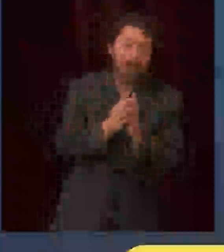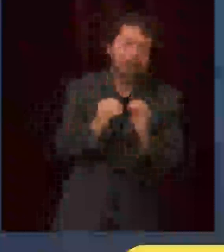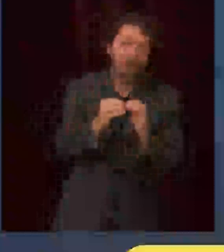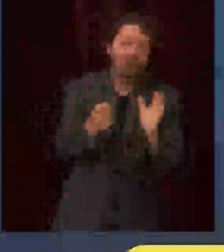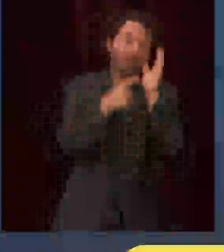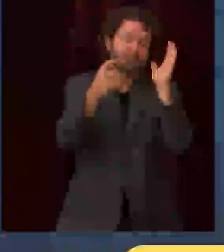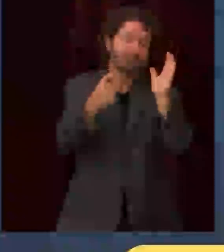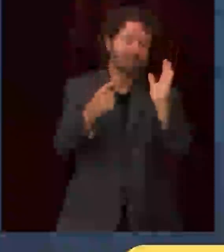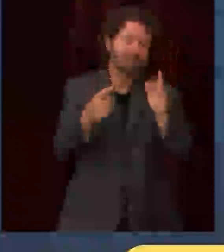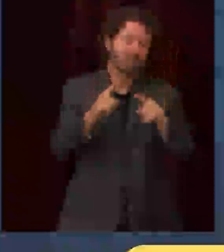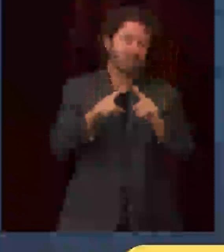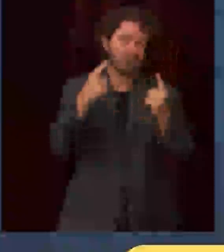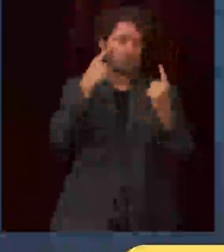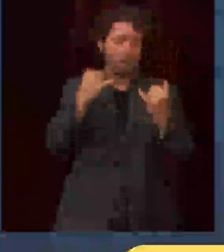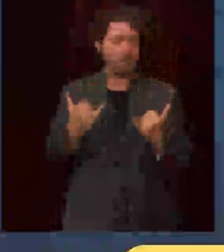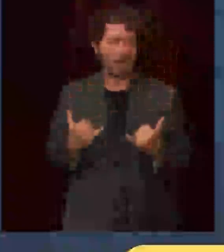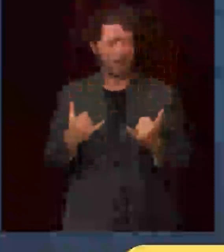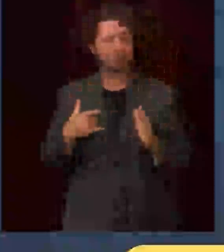to this request.